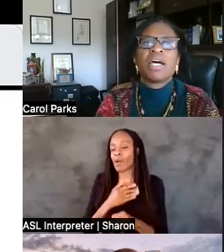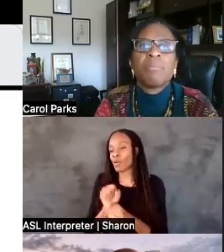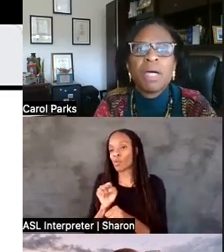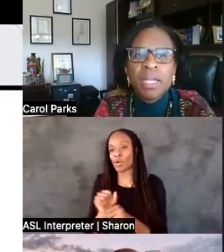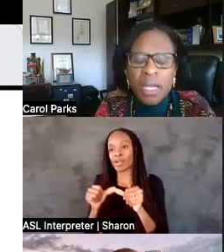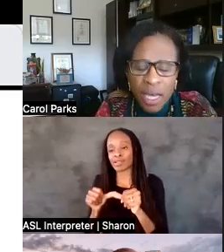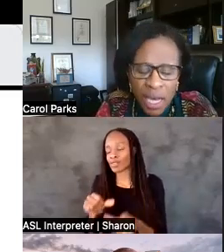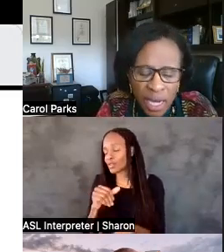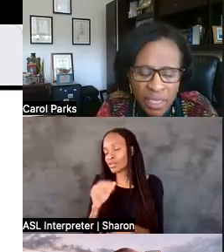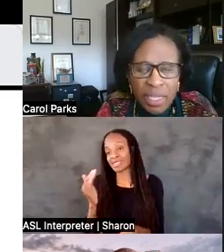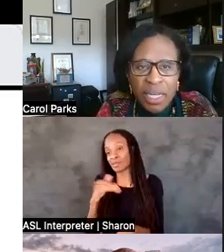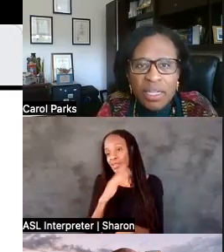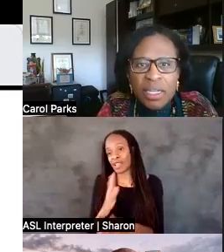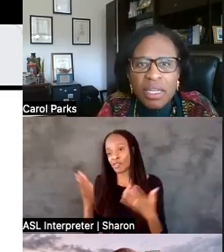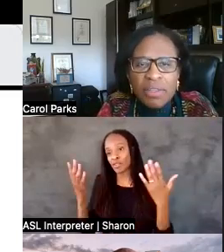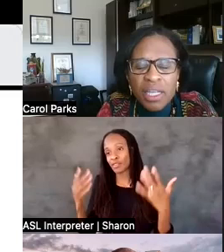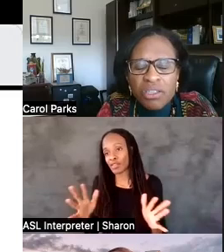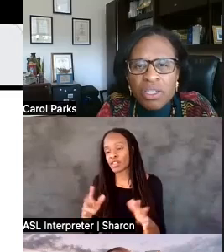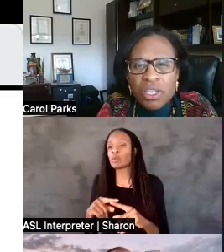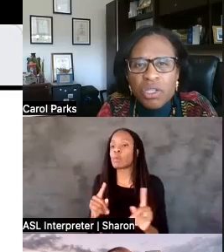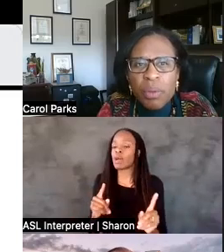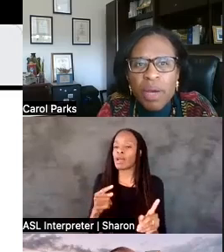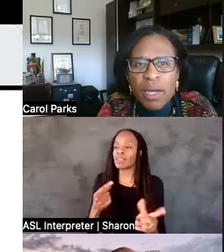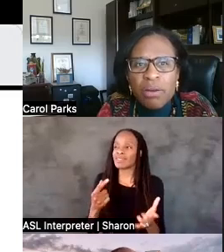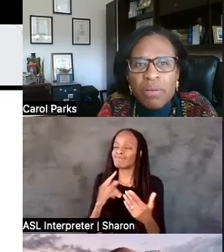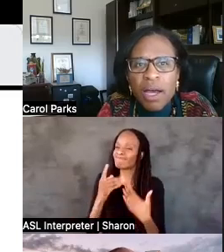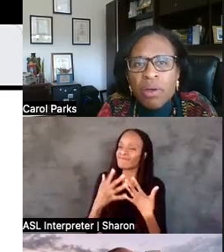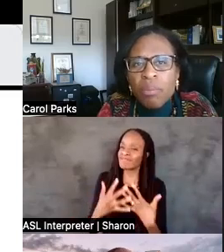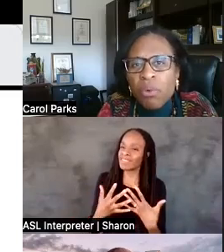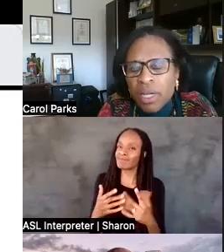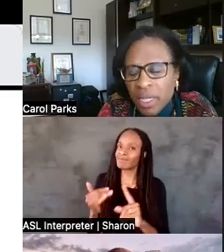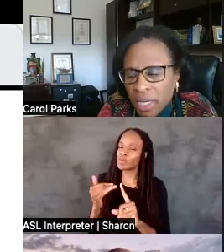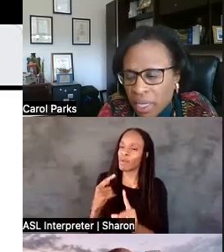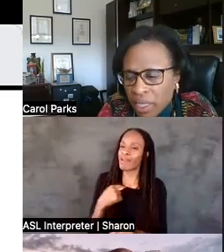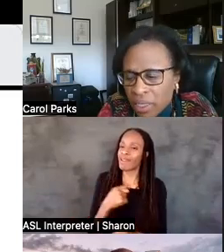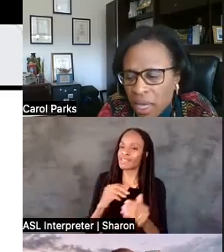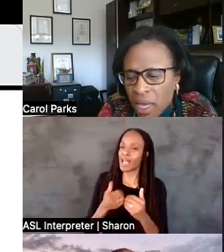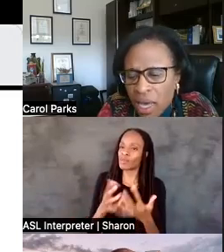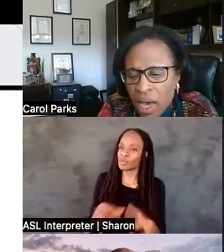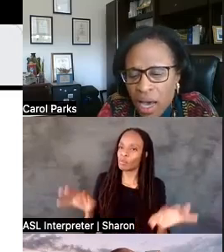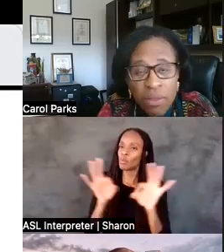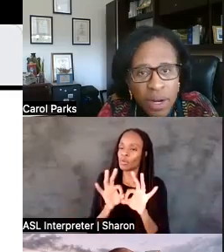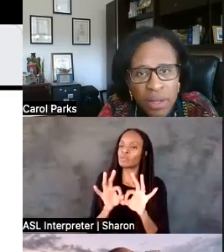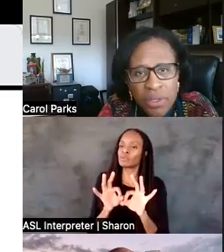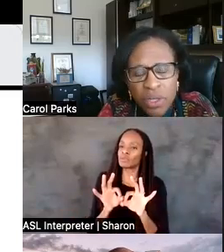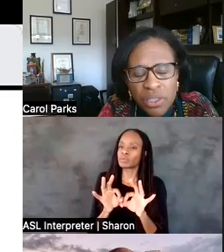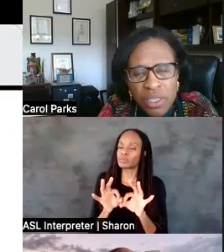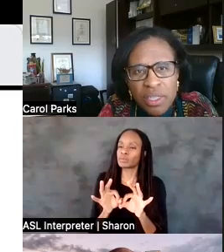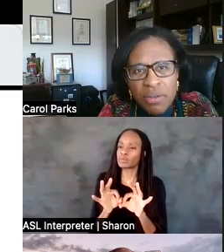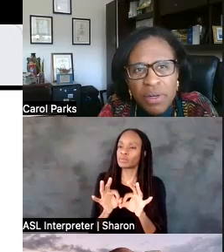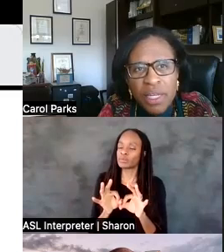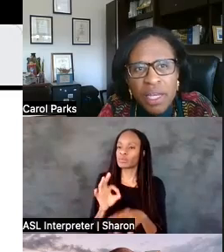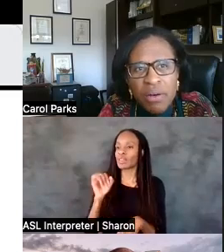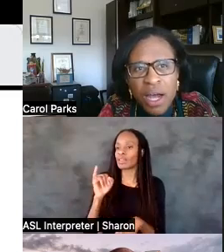never done, but seeing that devastation is just a reminder of how important it is. Although our infrastructure